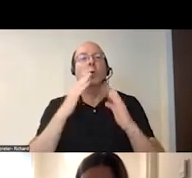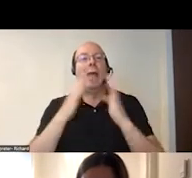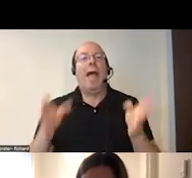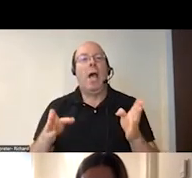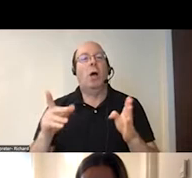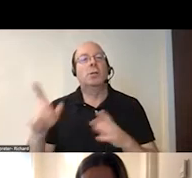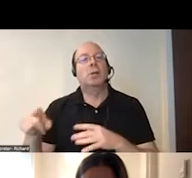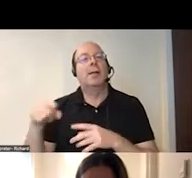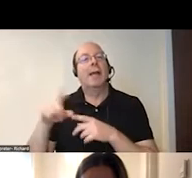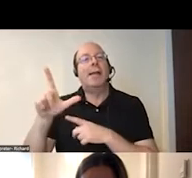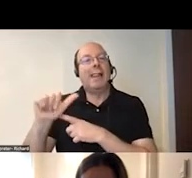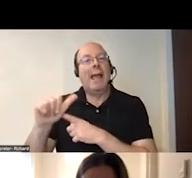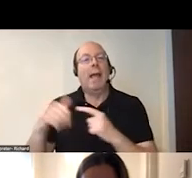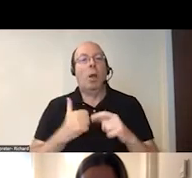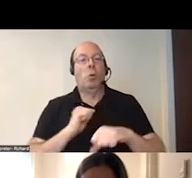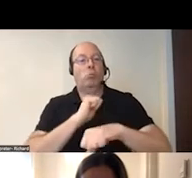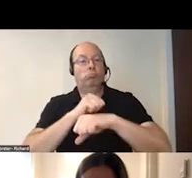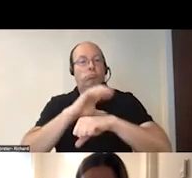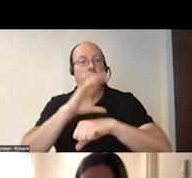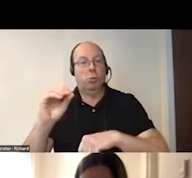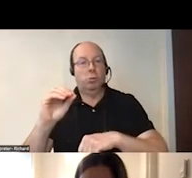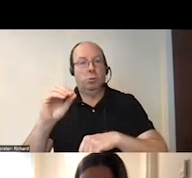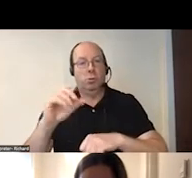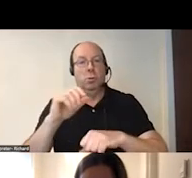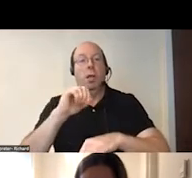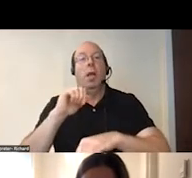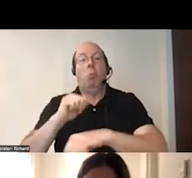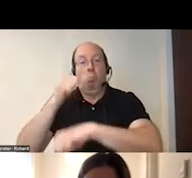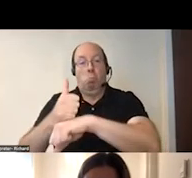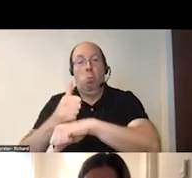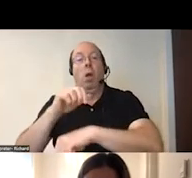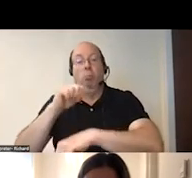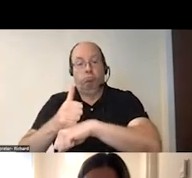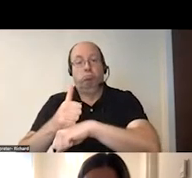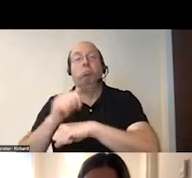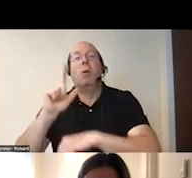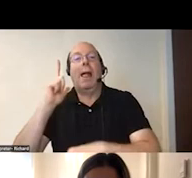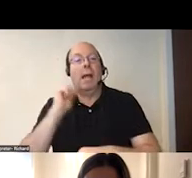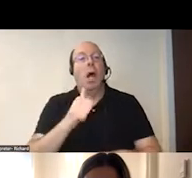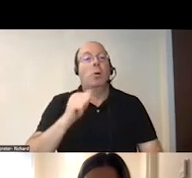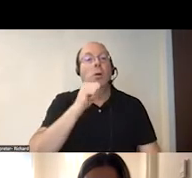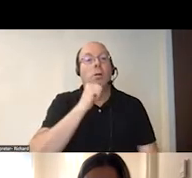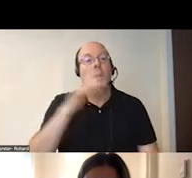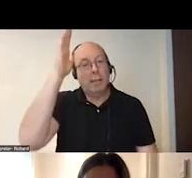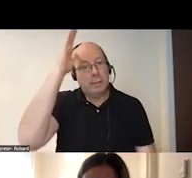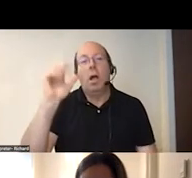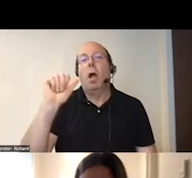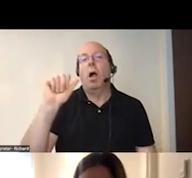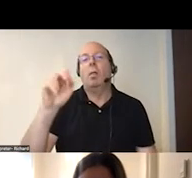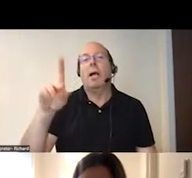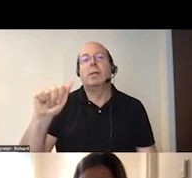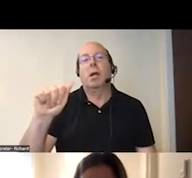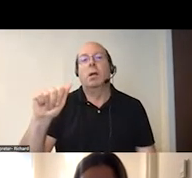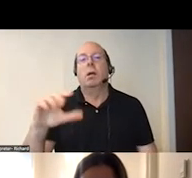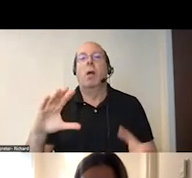We also have another location in Alaska. And our story is, we'll kind of just go back